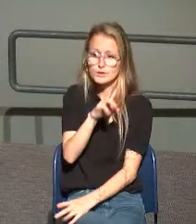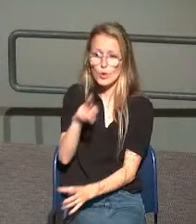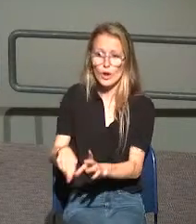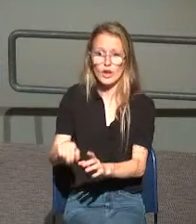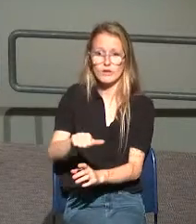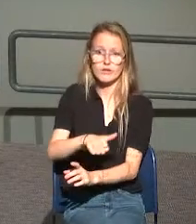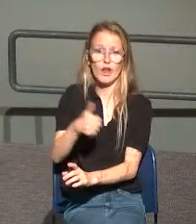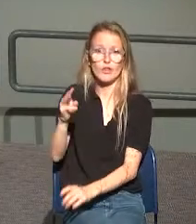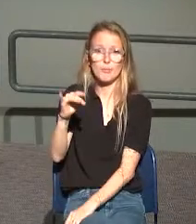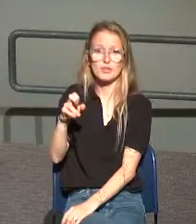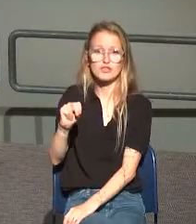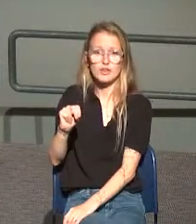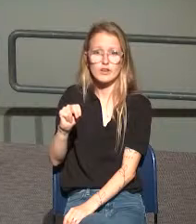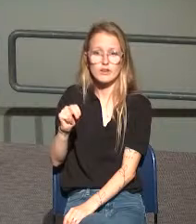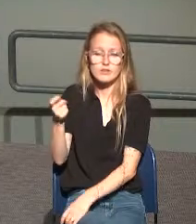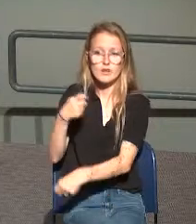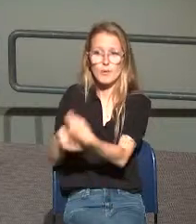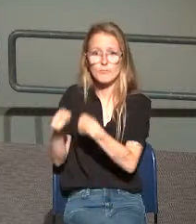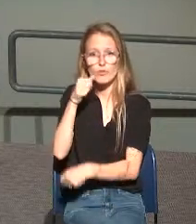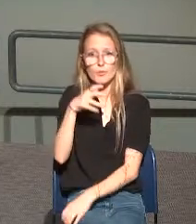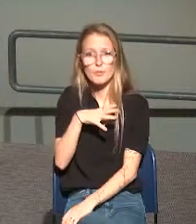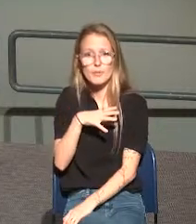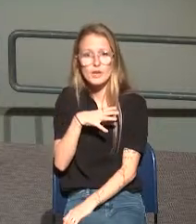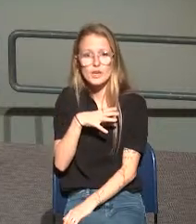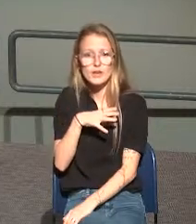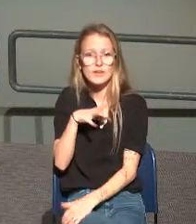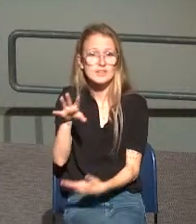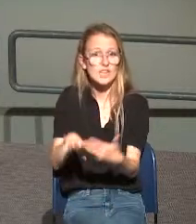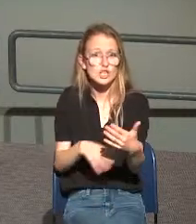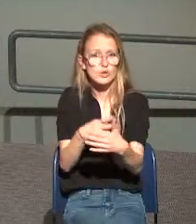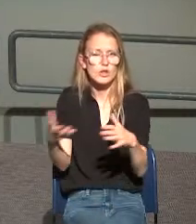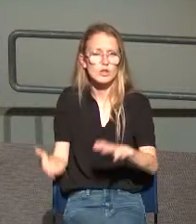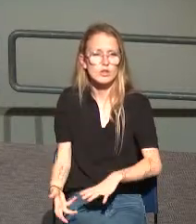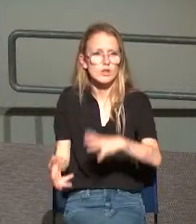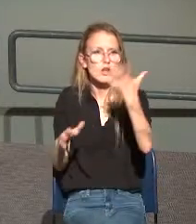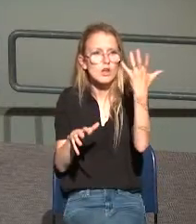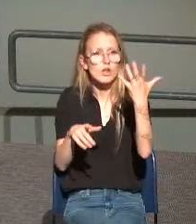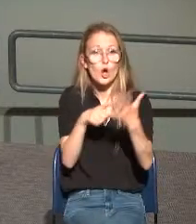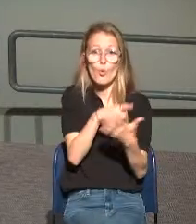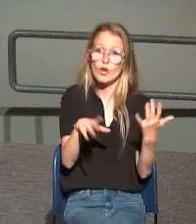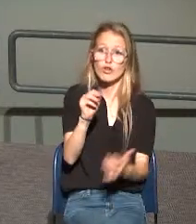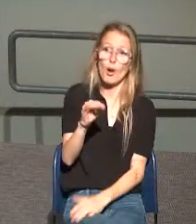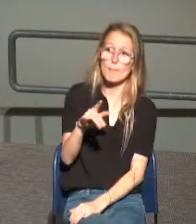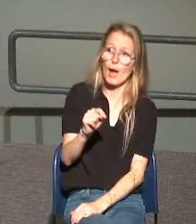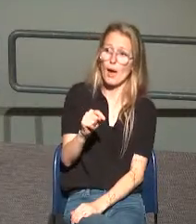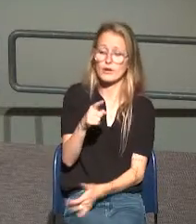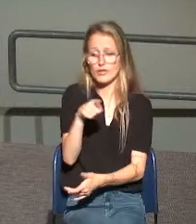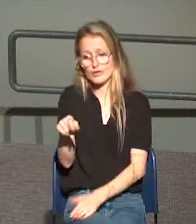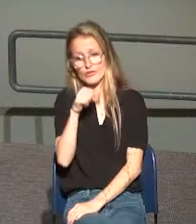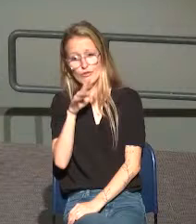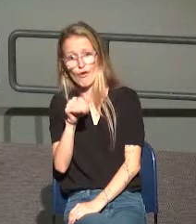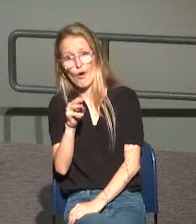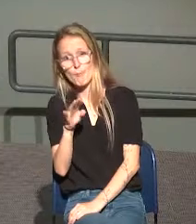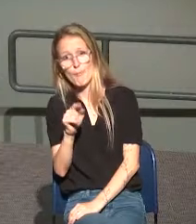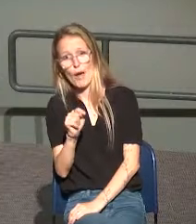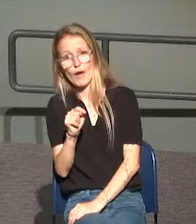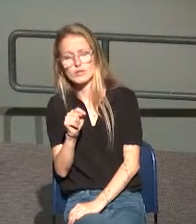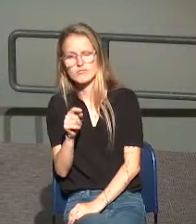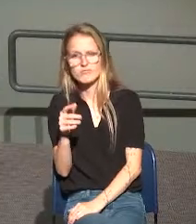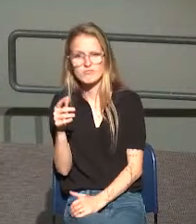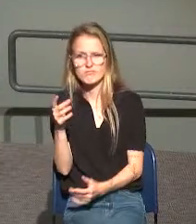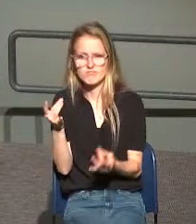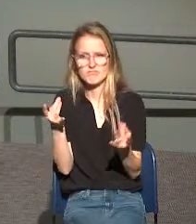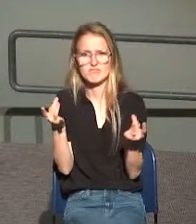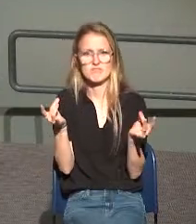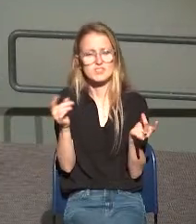and substitute for the women. It made scheduling a nightmare, what's combat, what's not. And so, like I said, it just wasn't fair